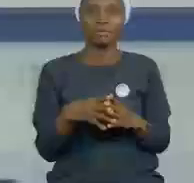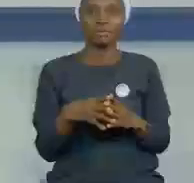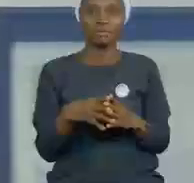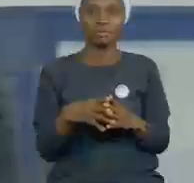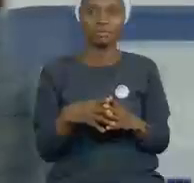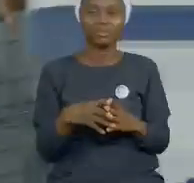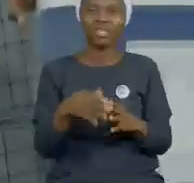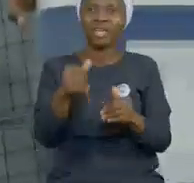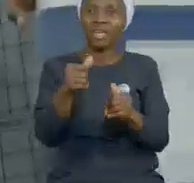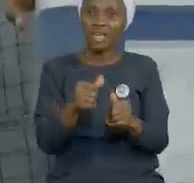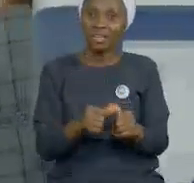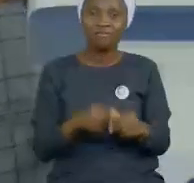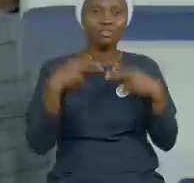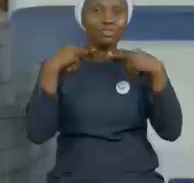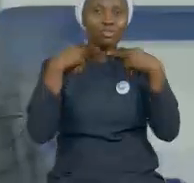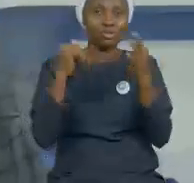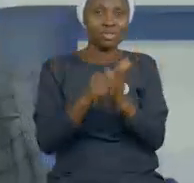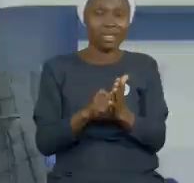Every yoke that oppressed you,